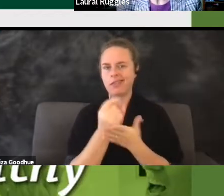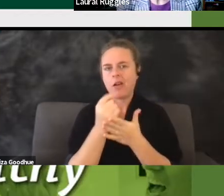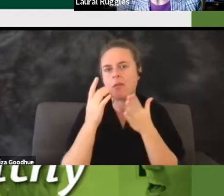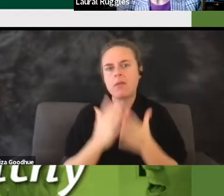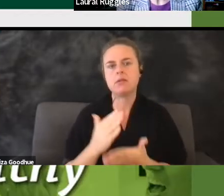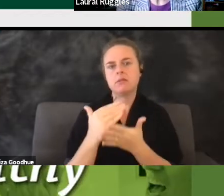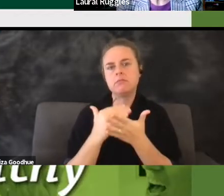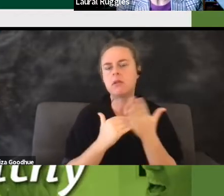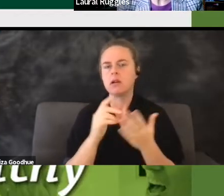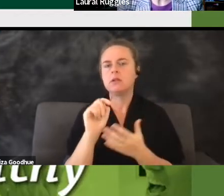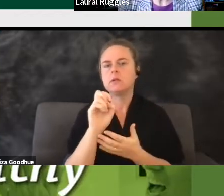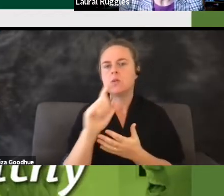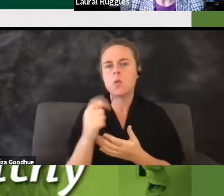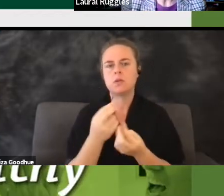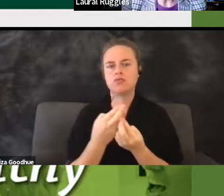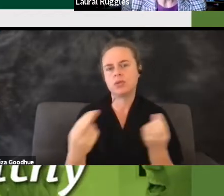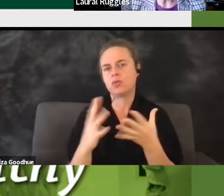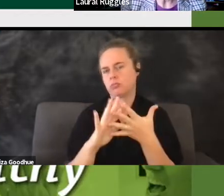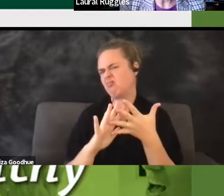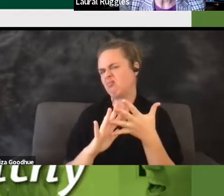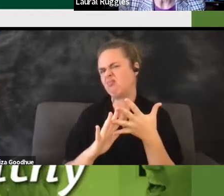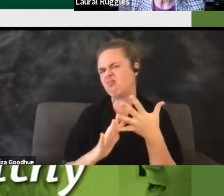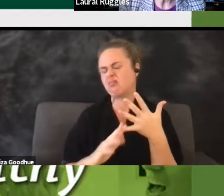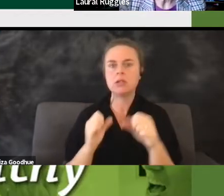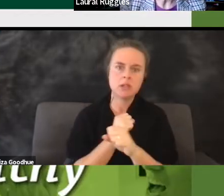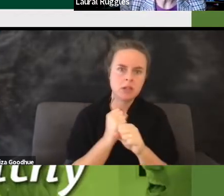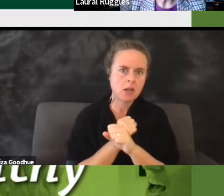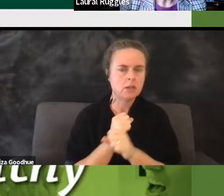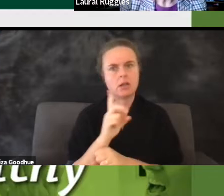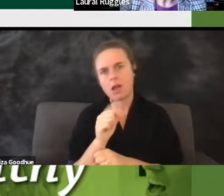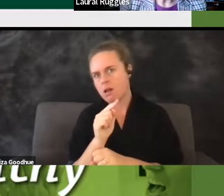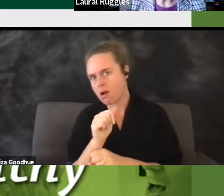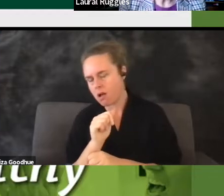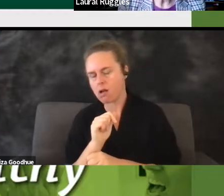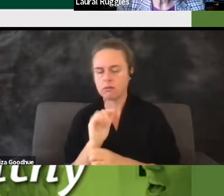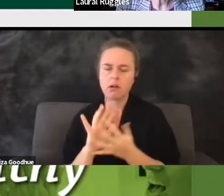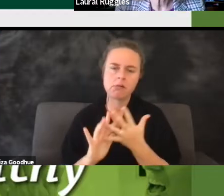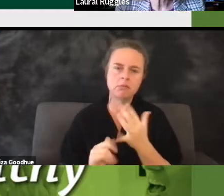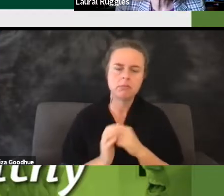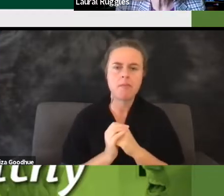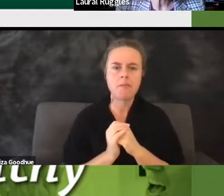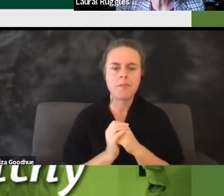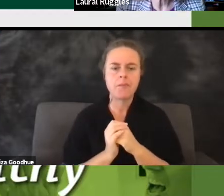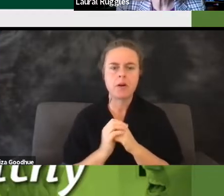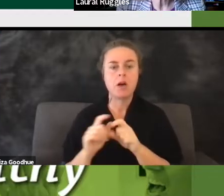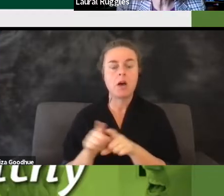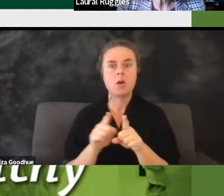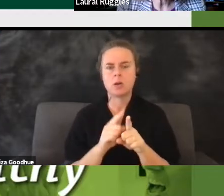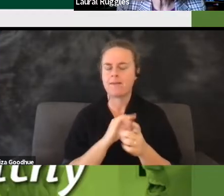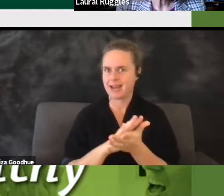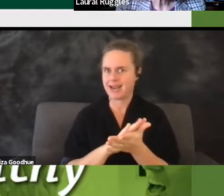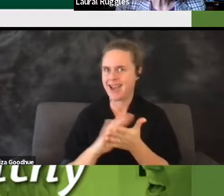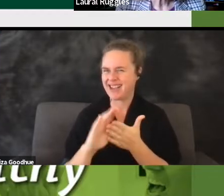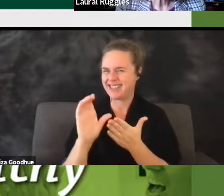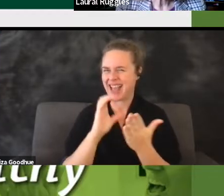resources, reports and statistics, data, that type of thing. They also have a really nice calendar of